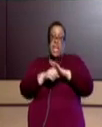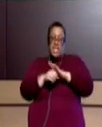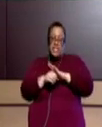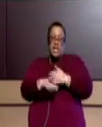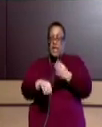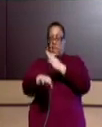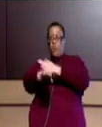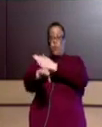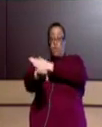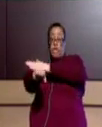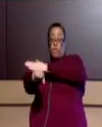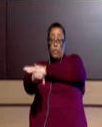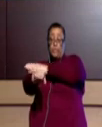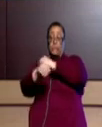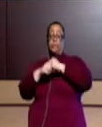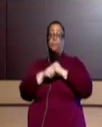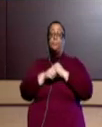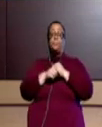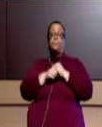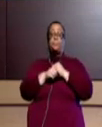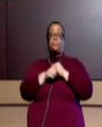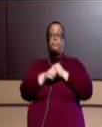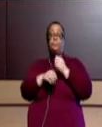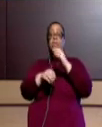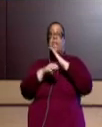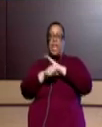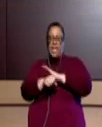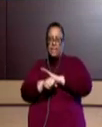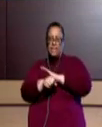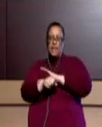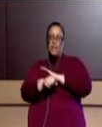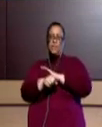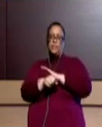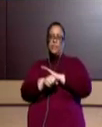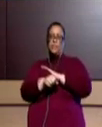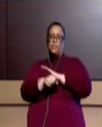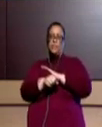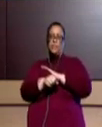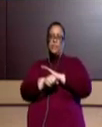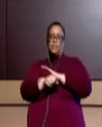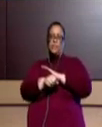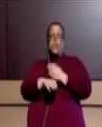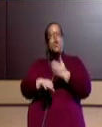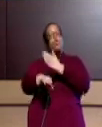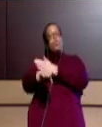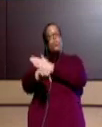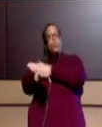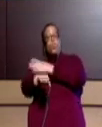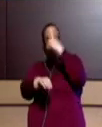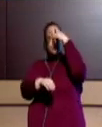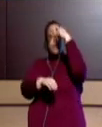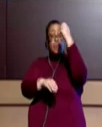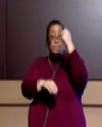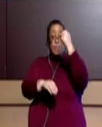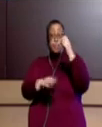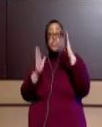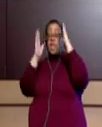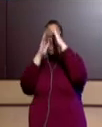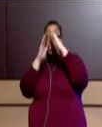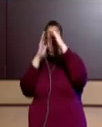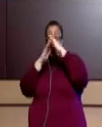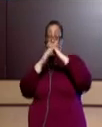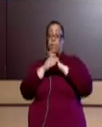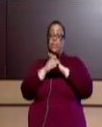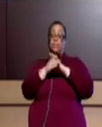What happens with the anxiety is that anxiety feeds on the memories and the worries.